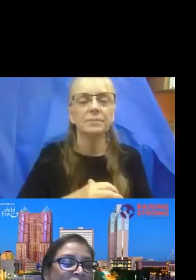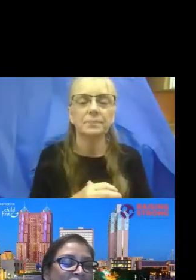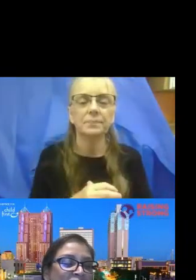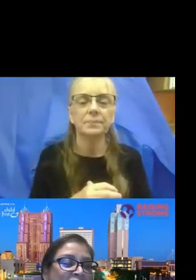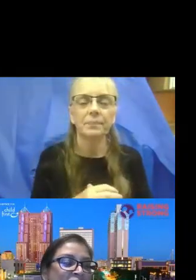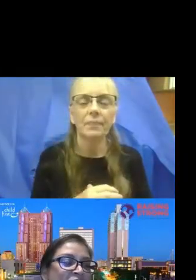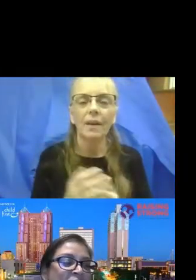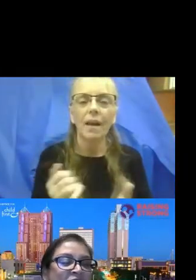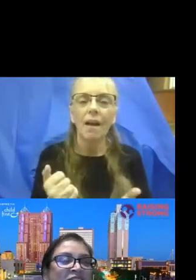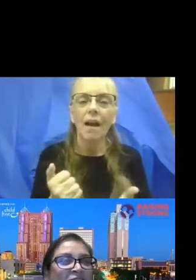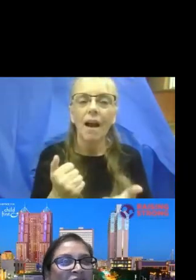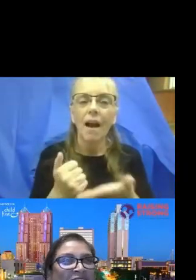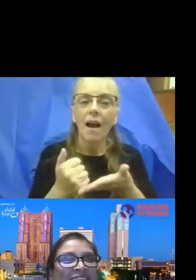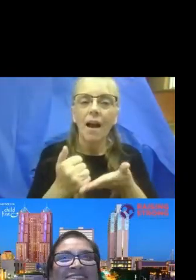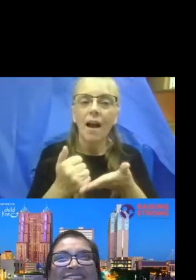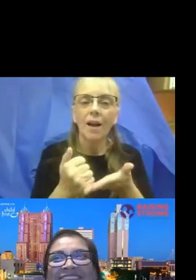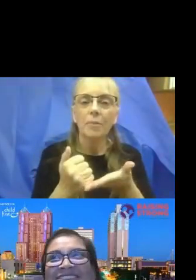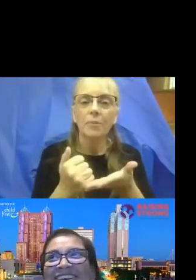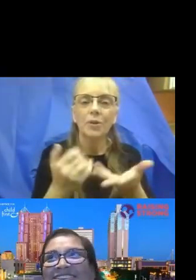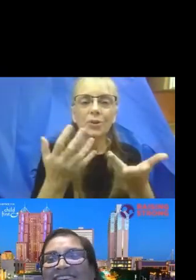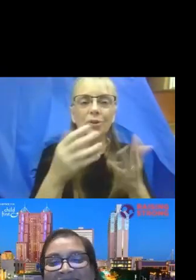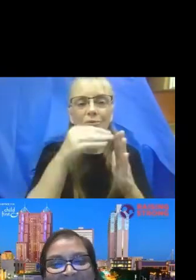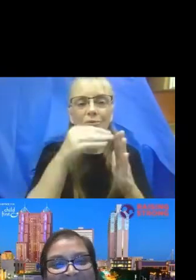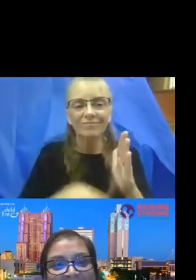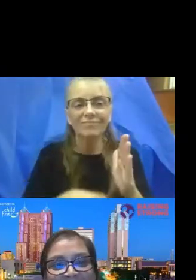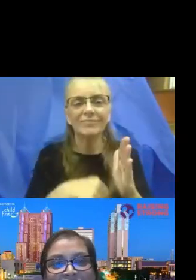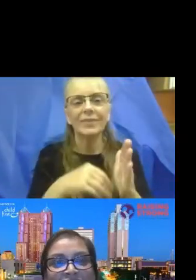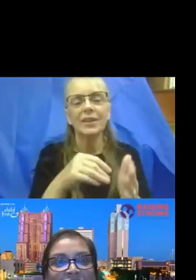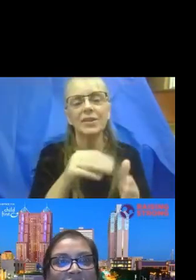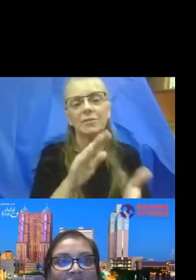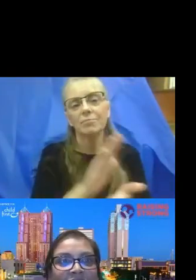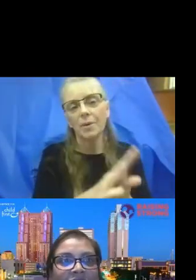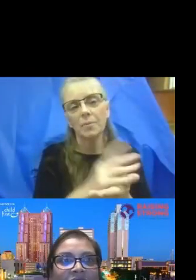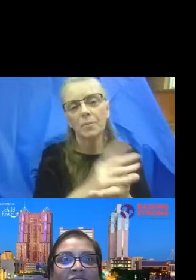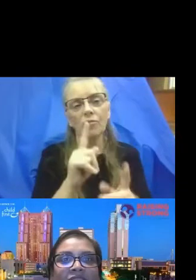help you to complete that order. Thanks, Ashley.